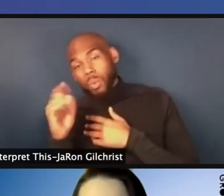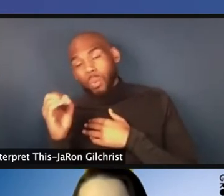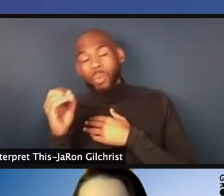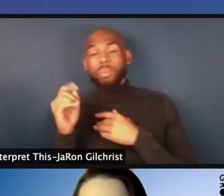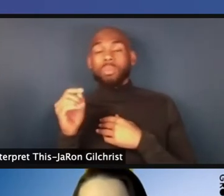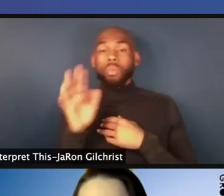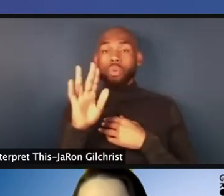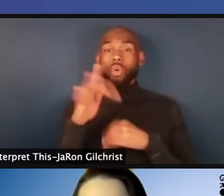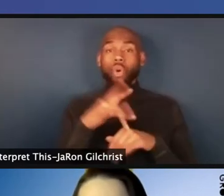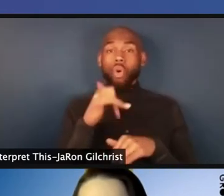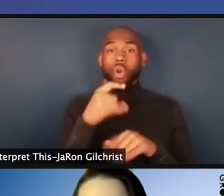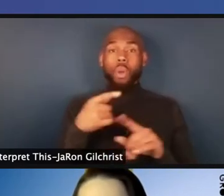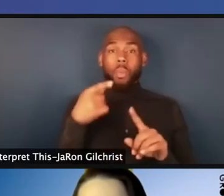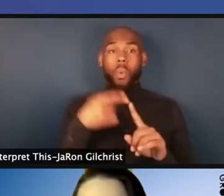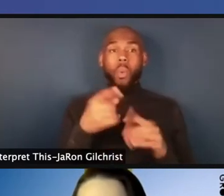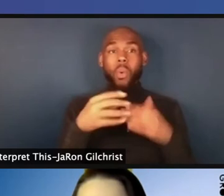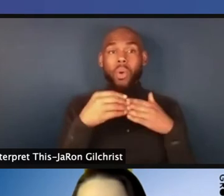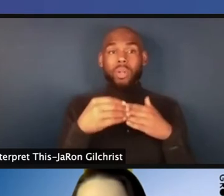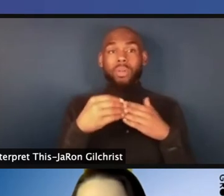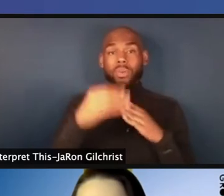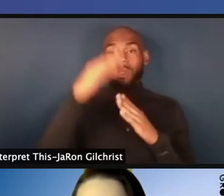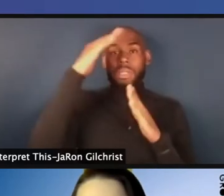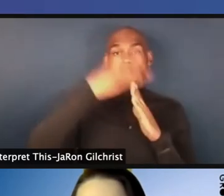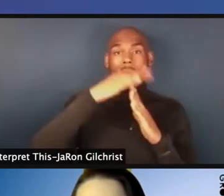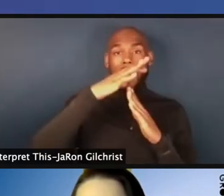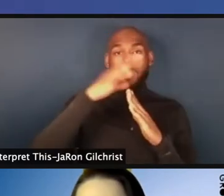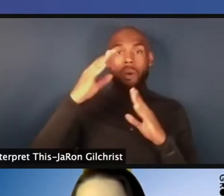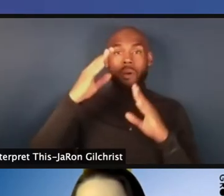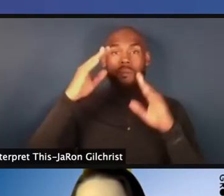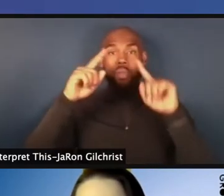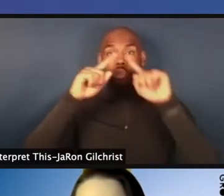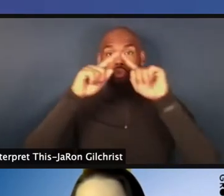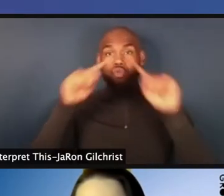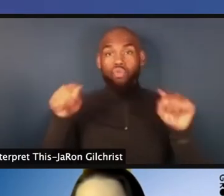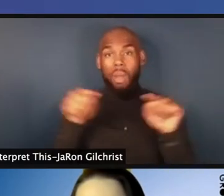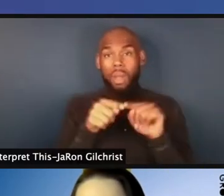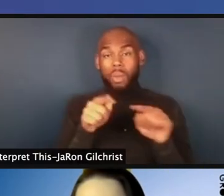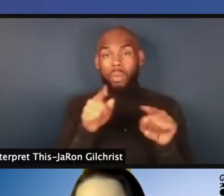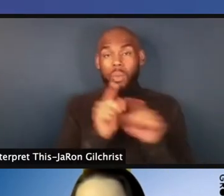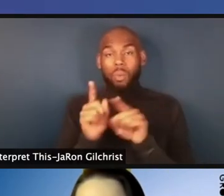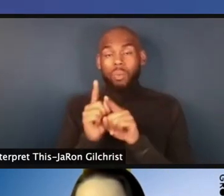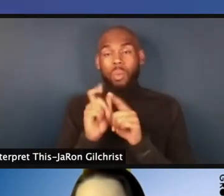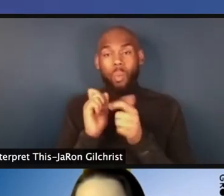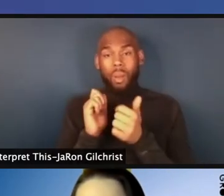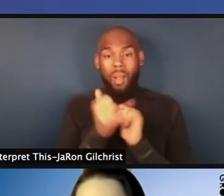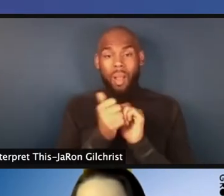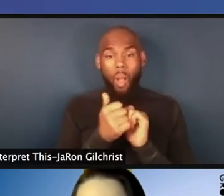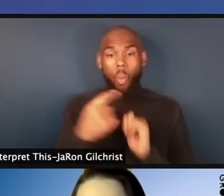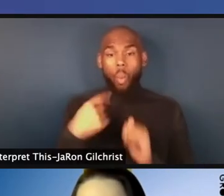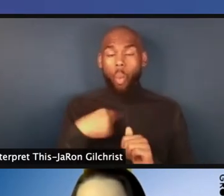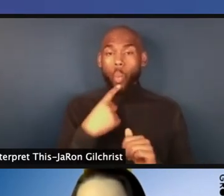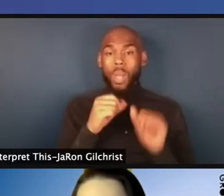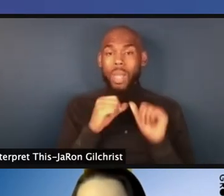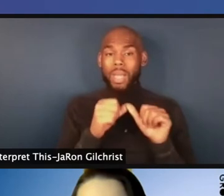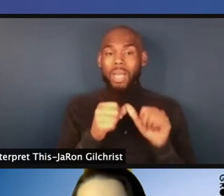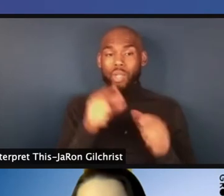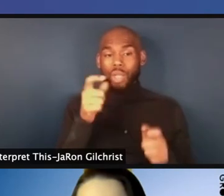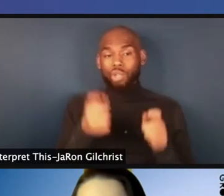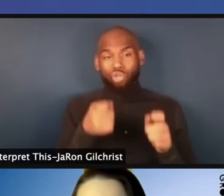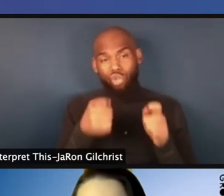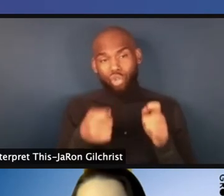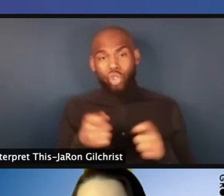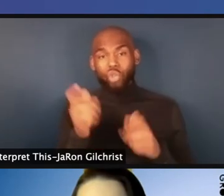about leadership, about the sort of the top of the triangle, it's also about how are we constantly adjusting and talking